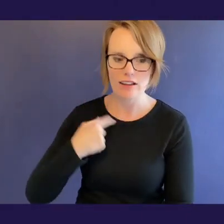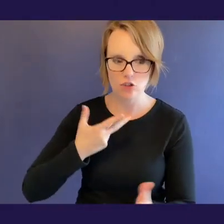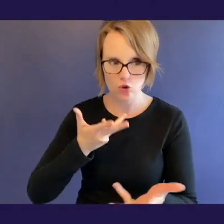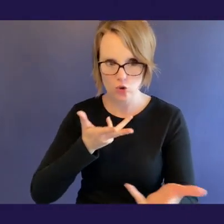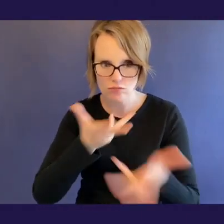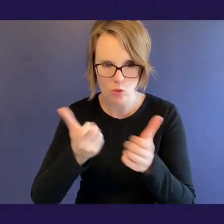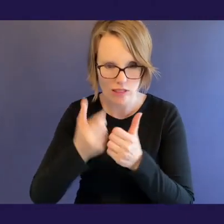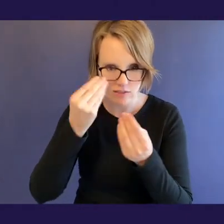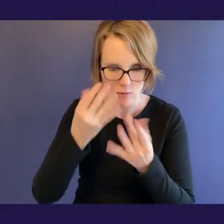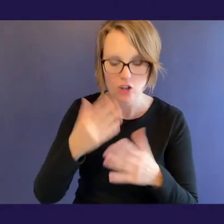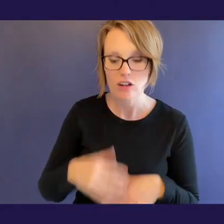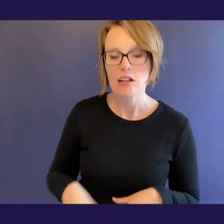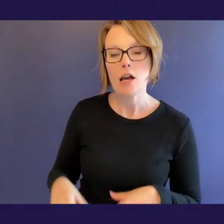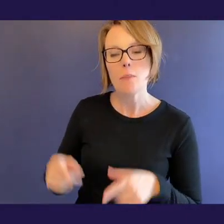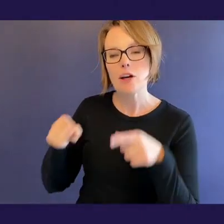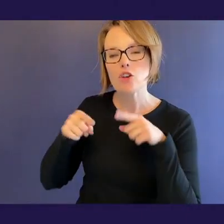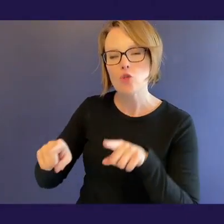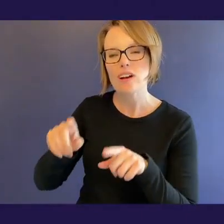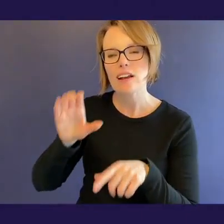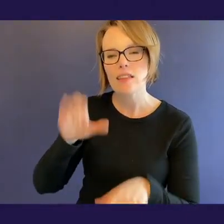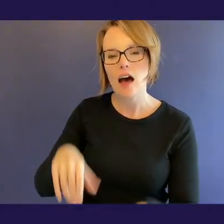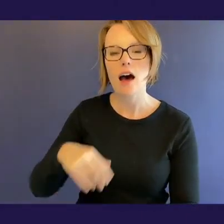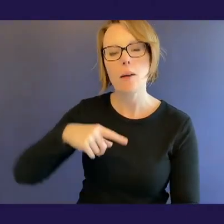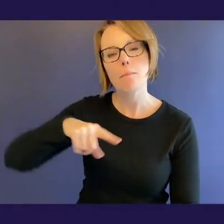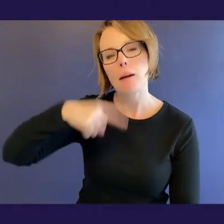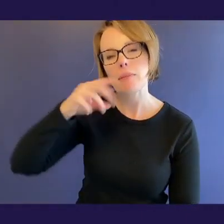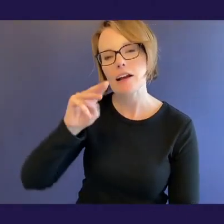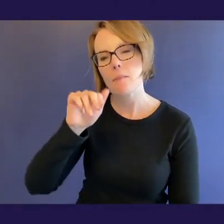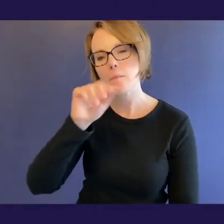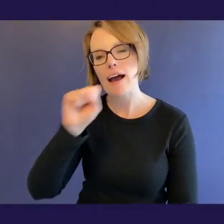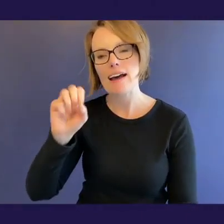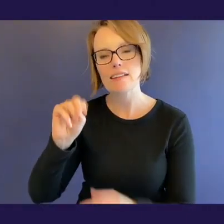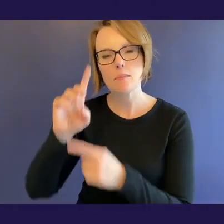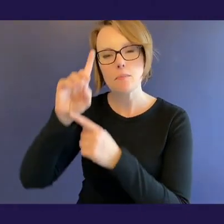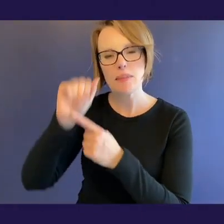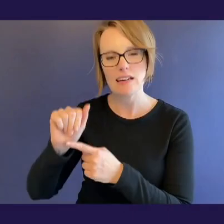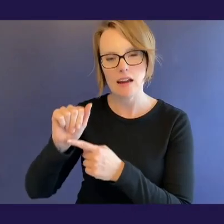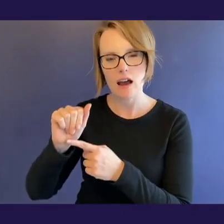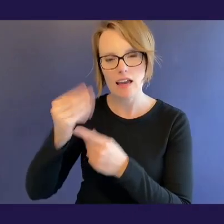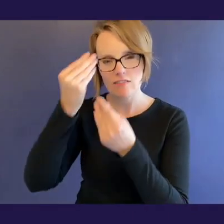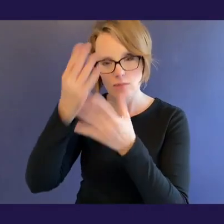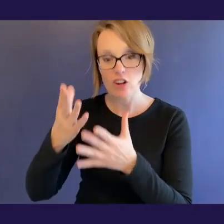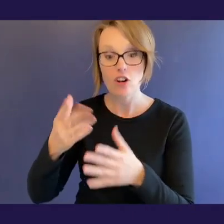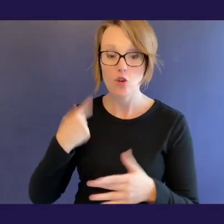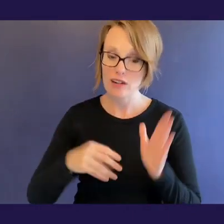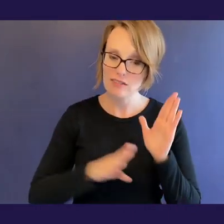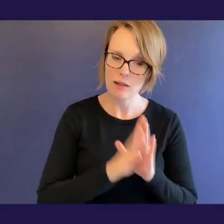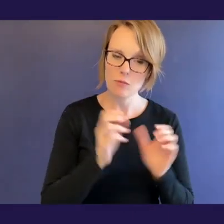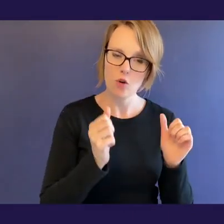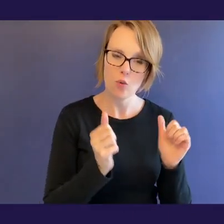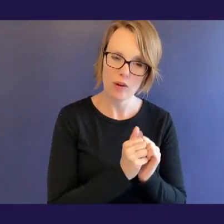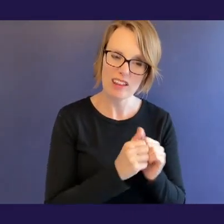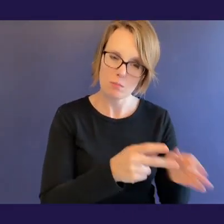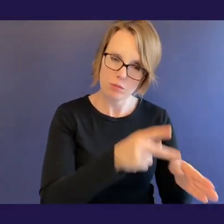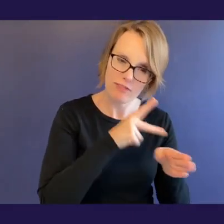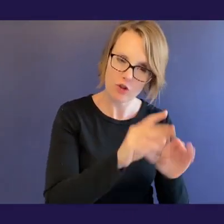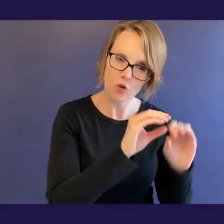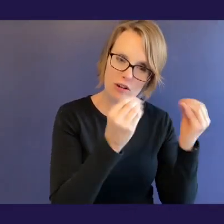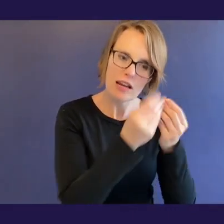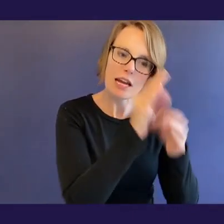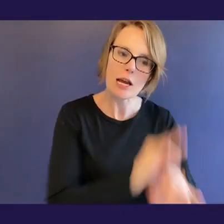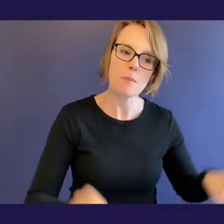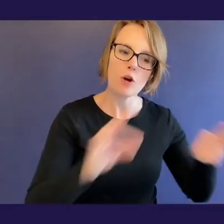those public mass media outlets that we develop through our professional organizations, really strong relationships with the